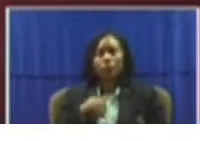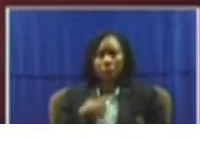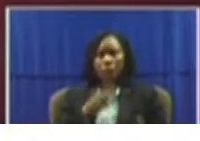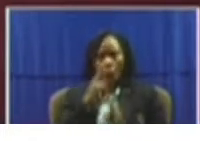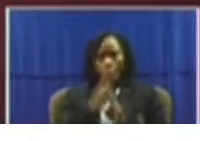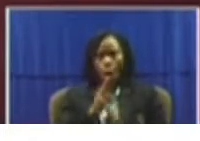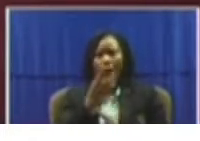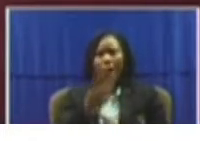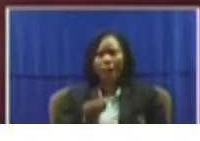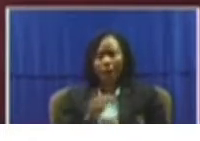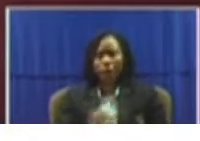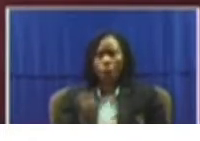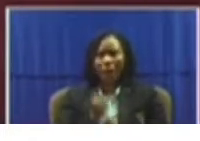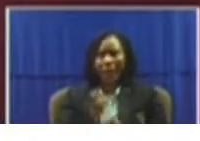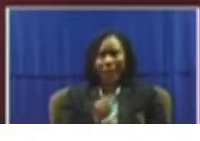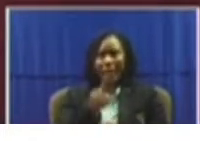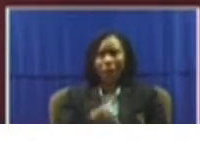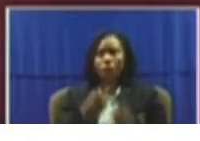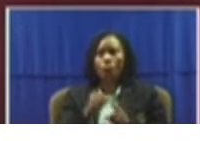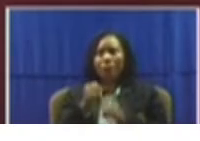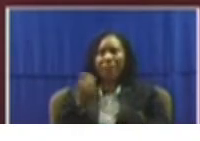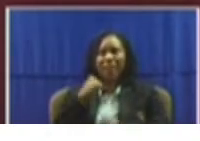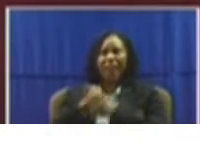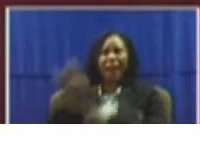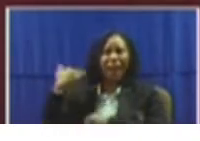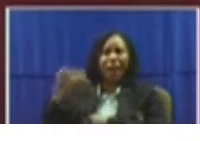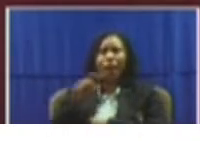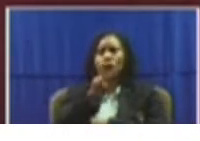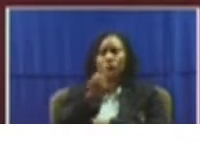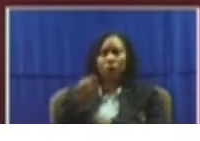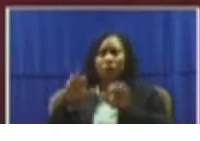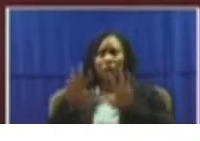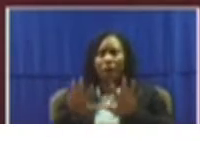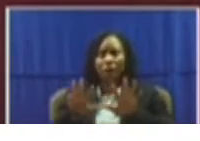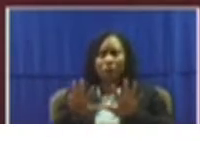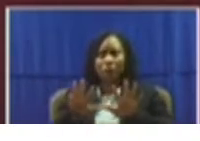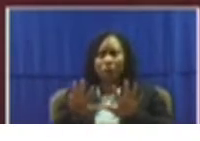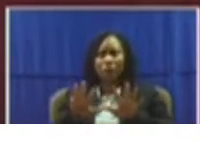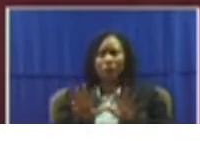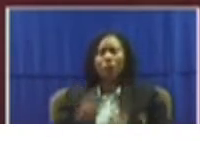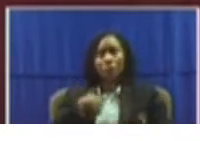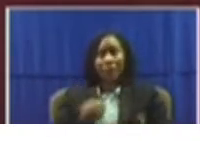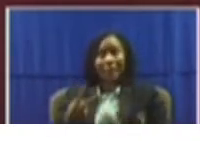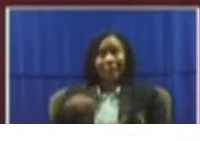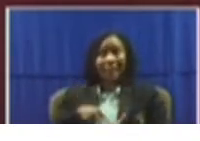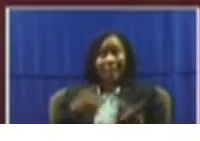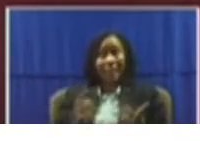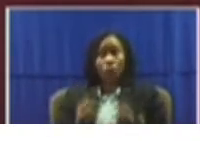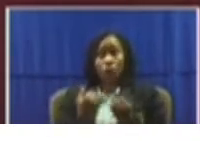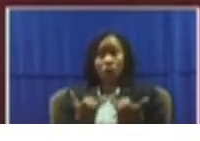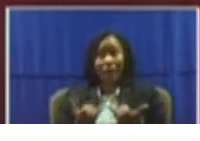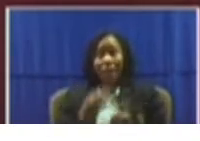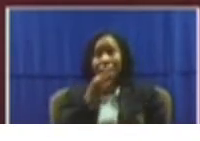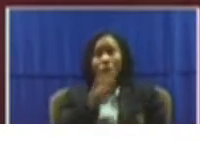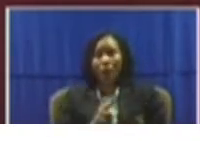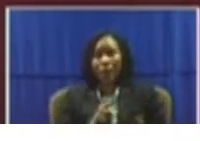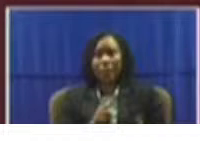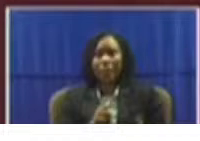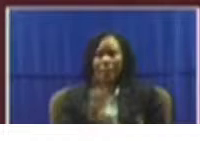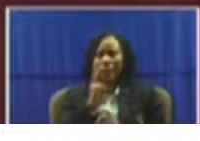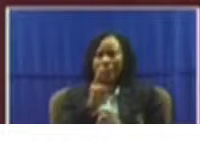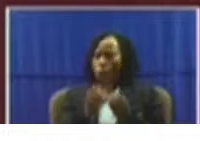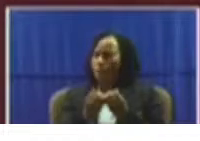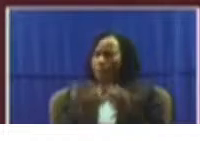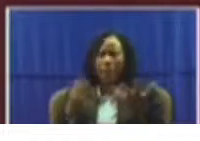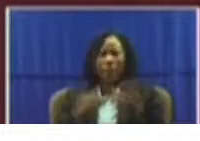year 2009. The irony is not lost on me that I stand here today to see so many of the